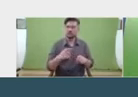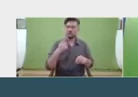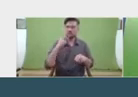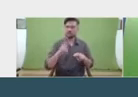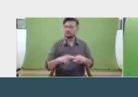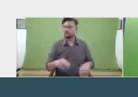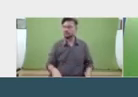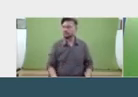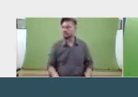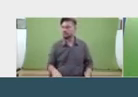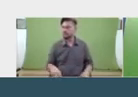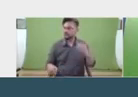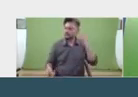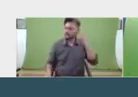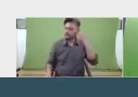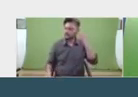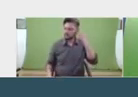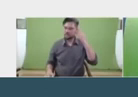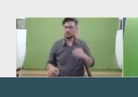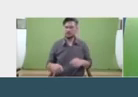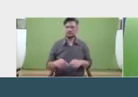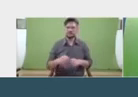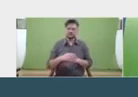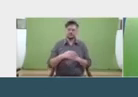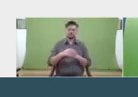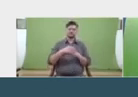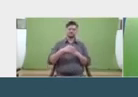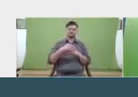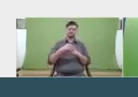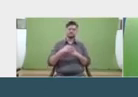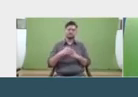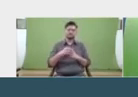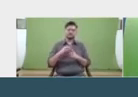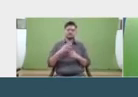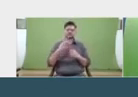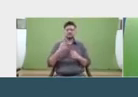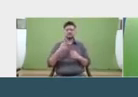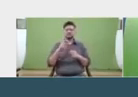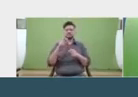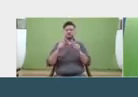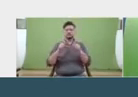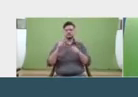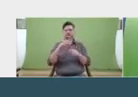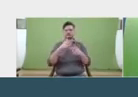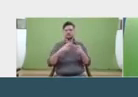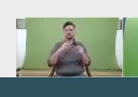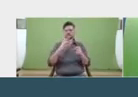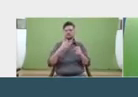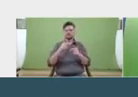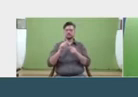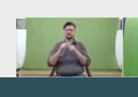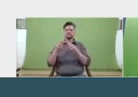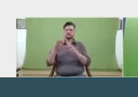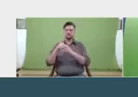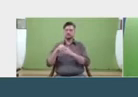do measurement etc so a lot of politicians work with uh physicists and uh computer scientists okay so all this mobile